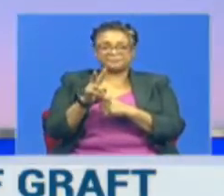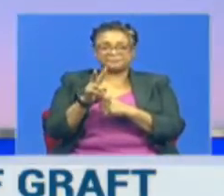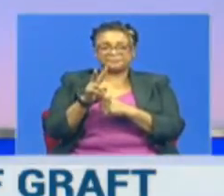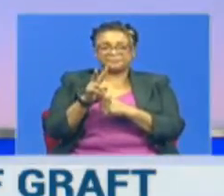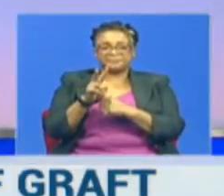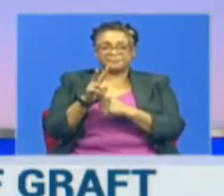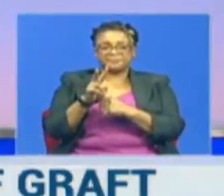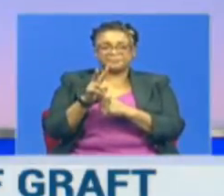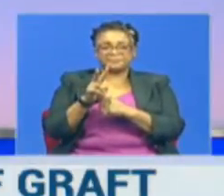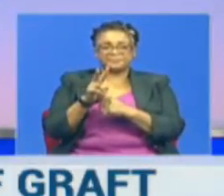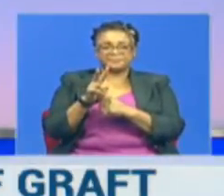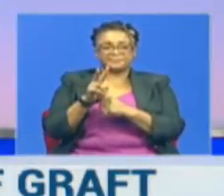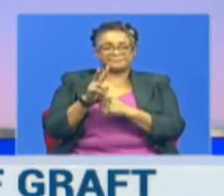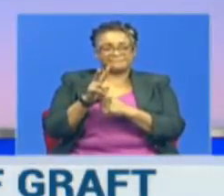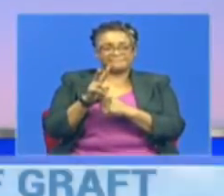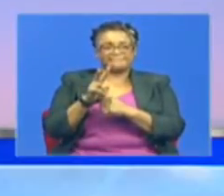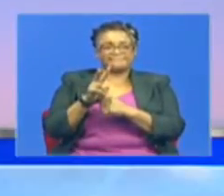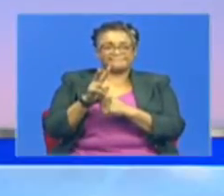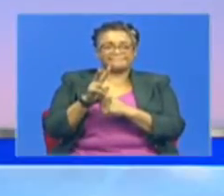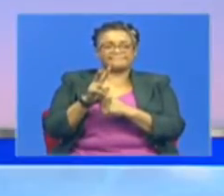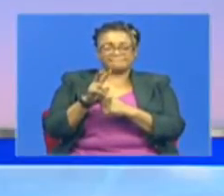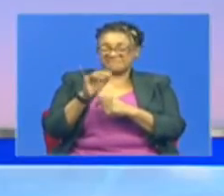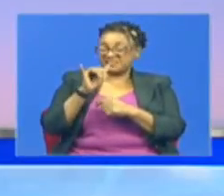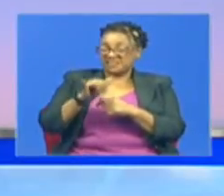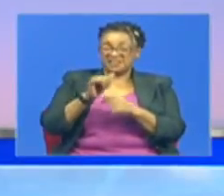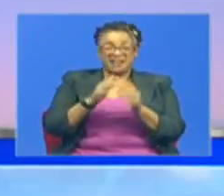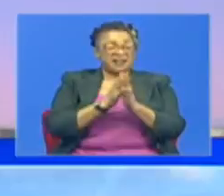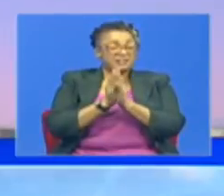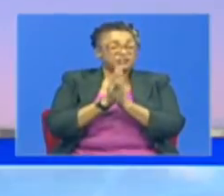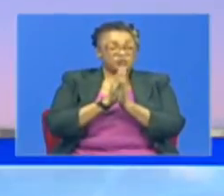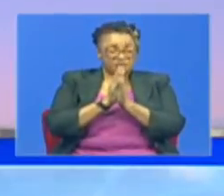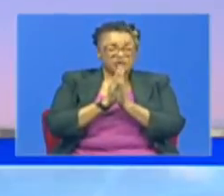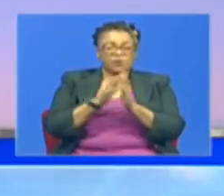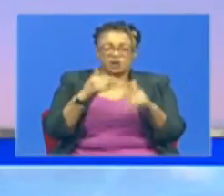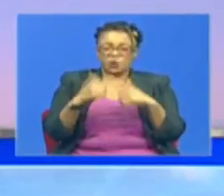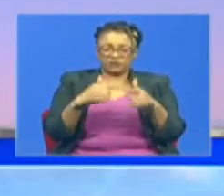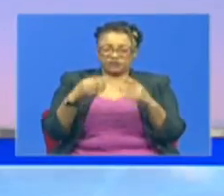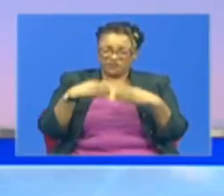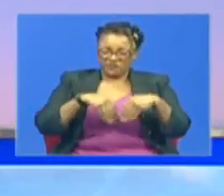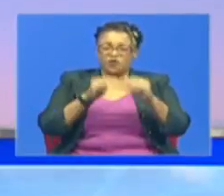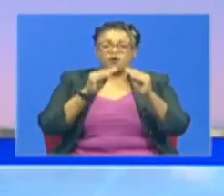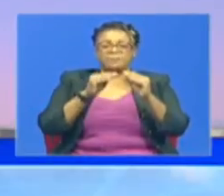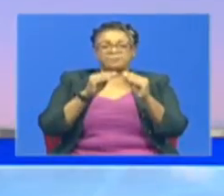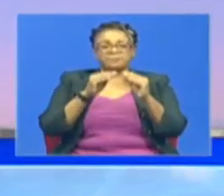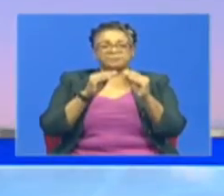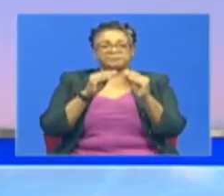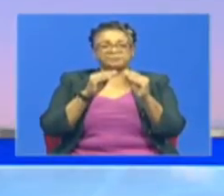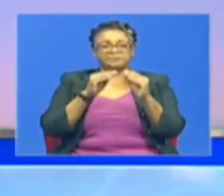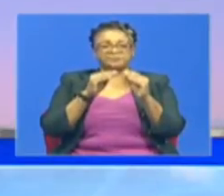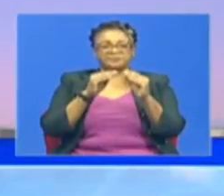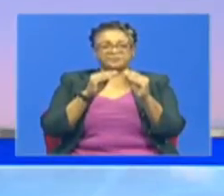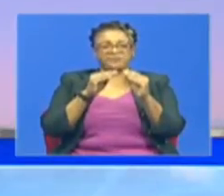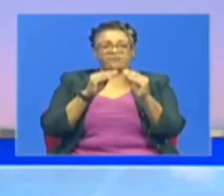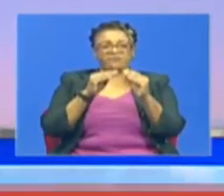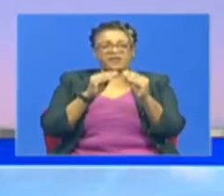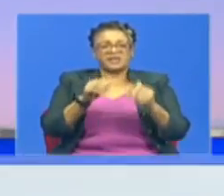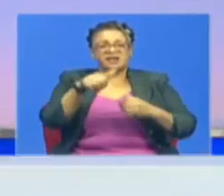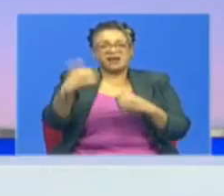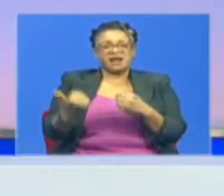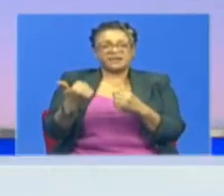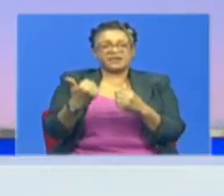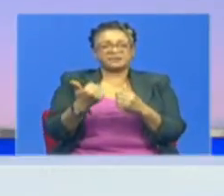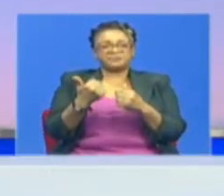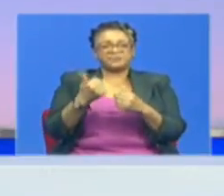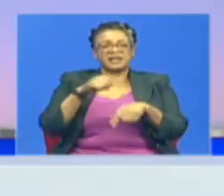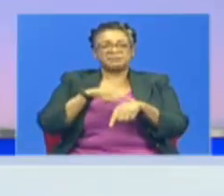Right, that is certainly a story that we will keep close tabs on. Elsewhere, in another episode of the